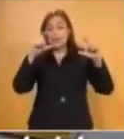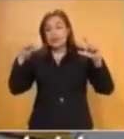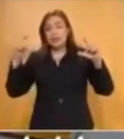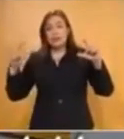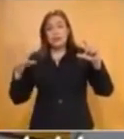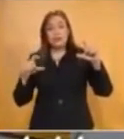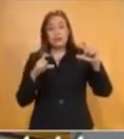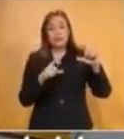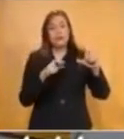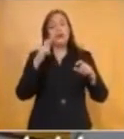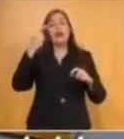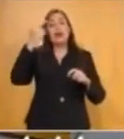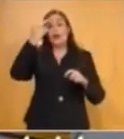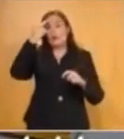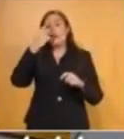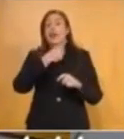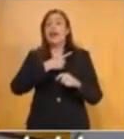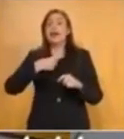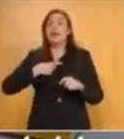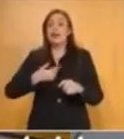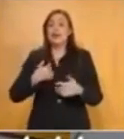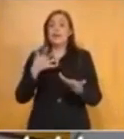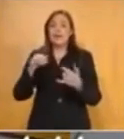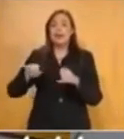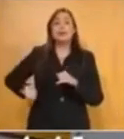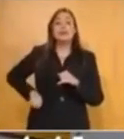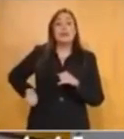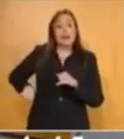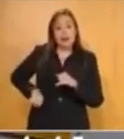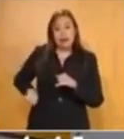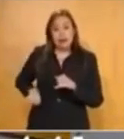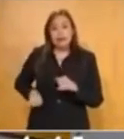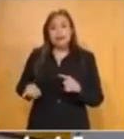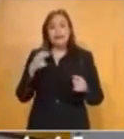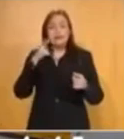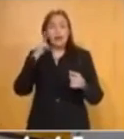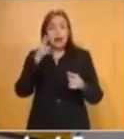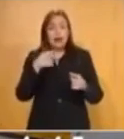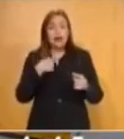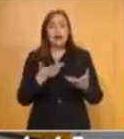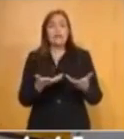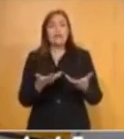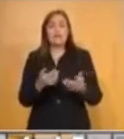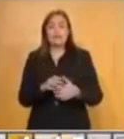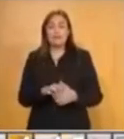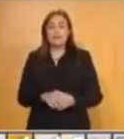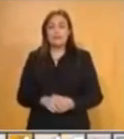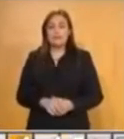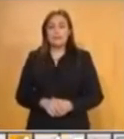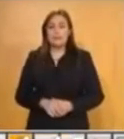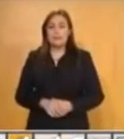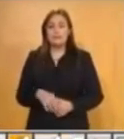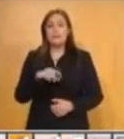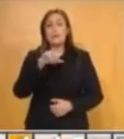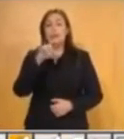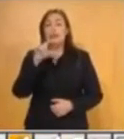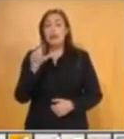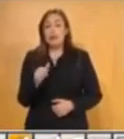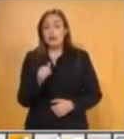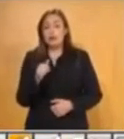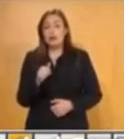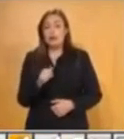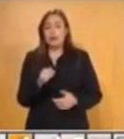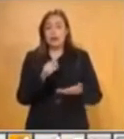very attractive for the person that is going to read your comic strip. After, write the narrative in